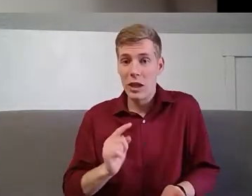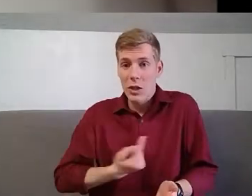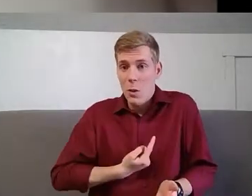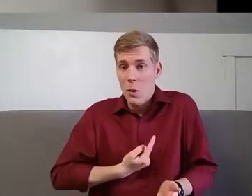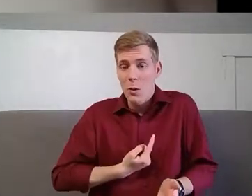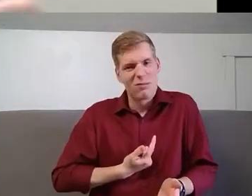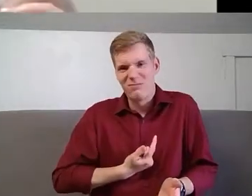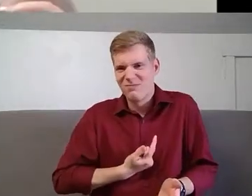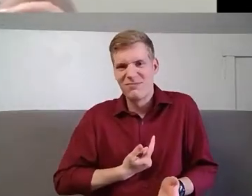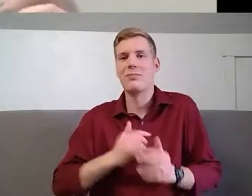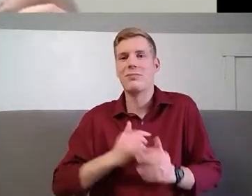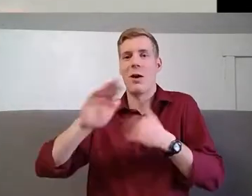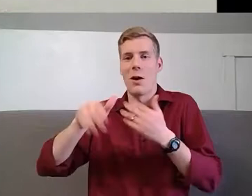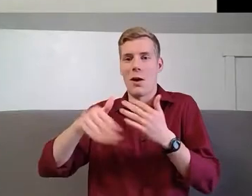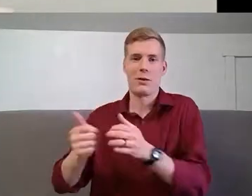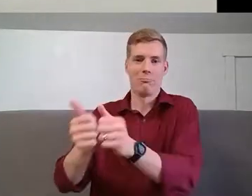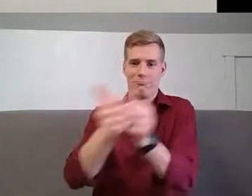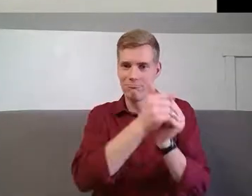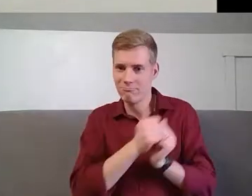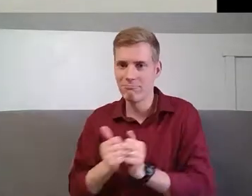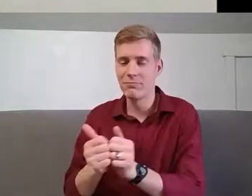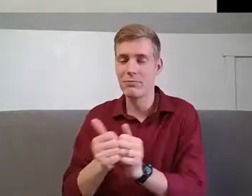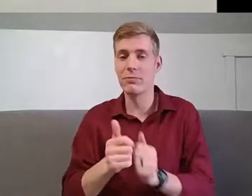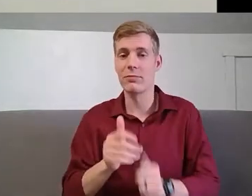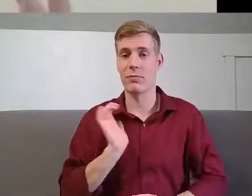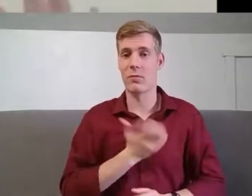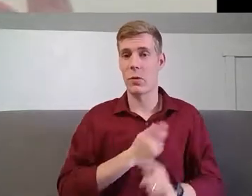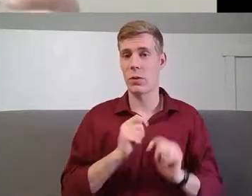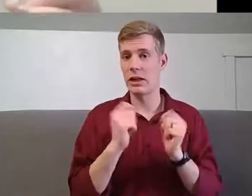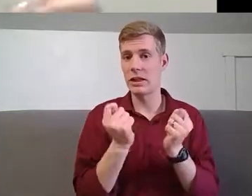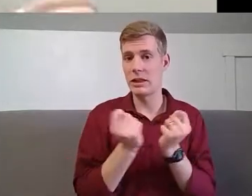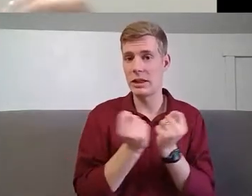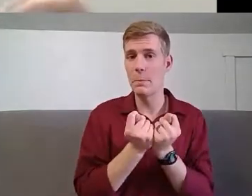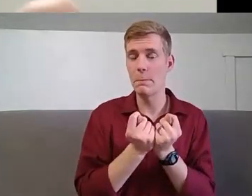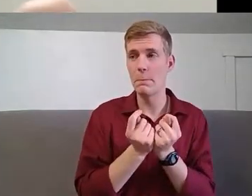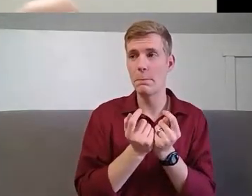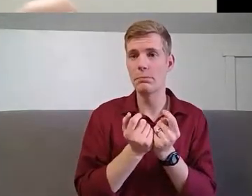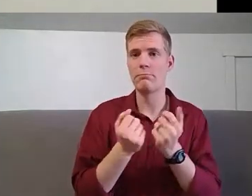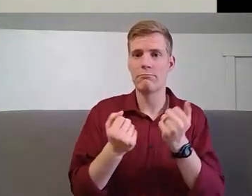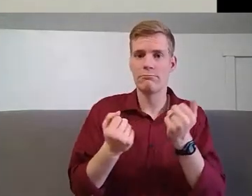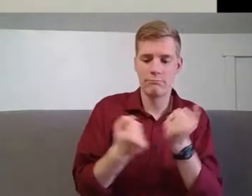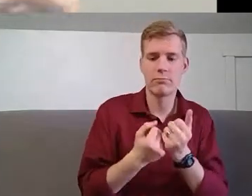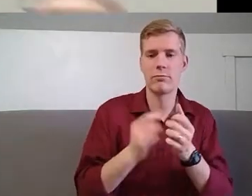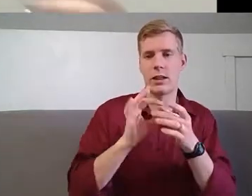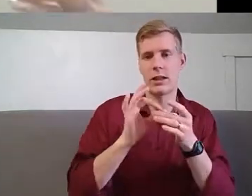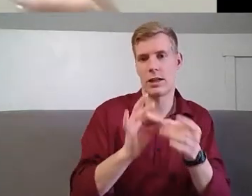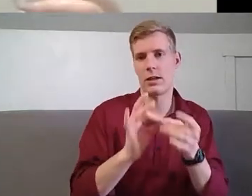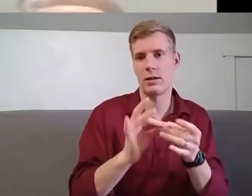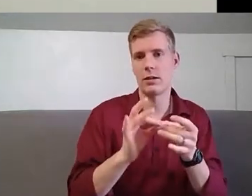ourselves. So our team is about connection. It's